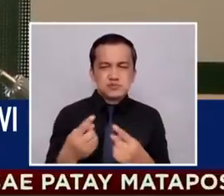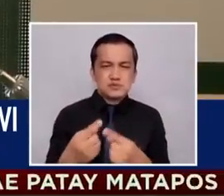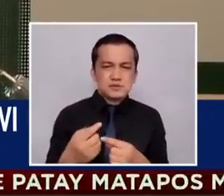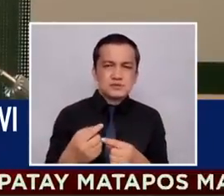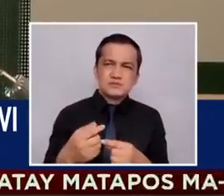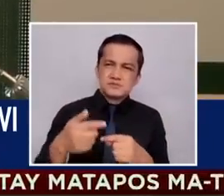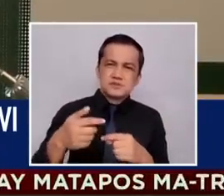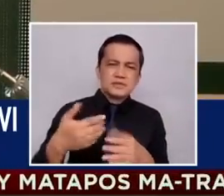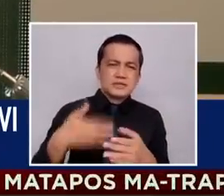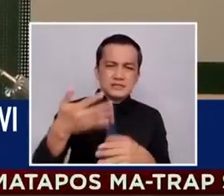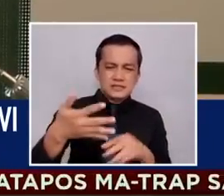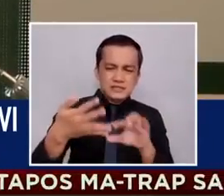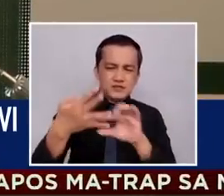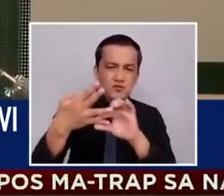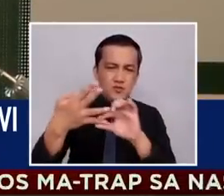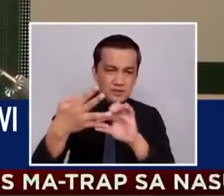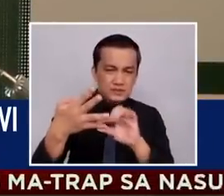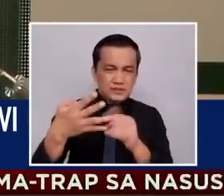so because this will be